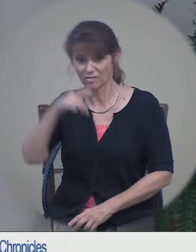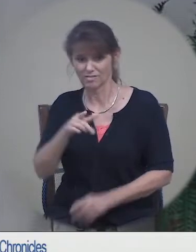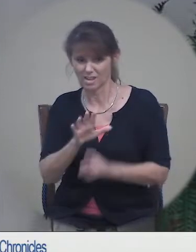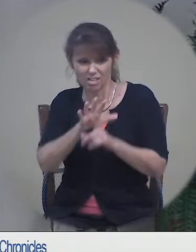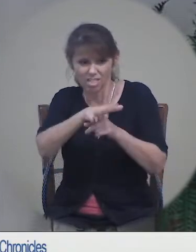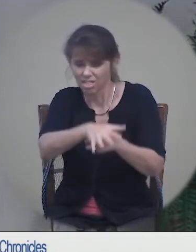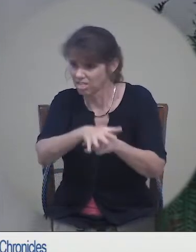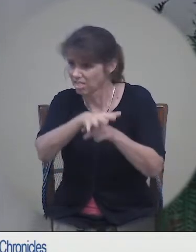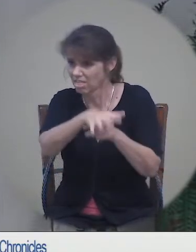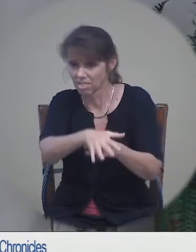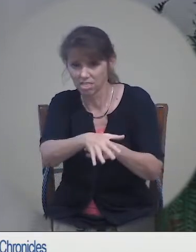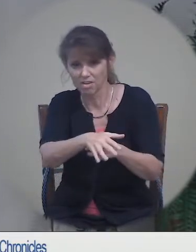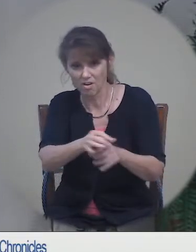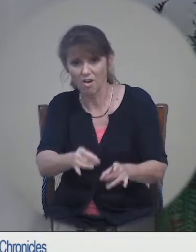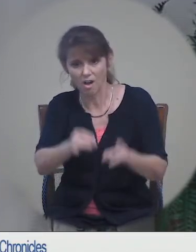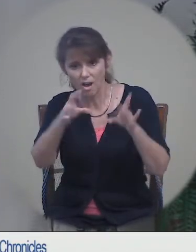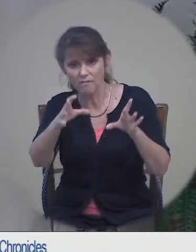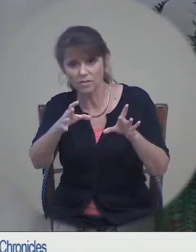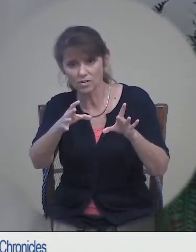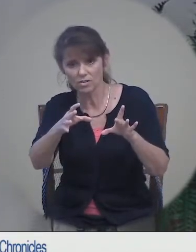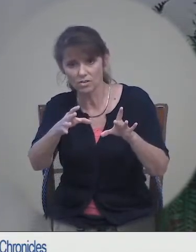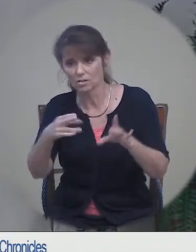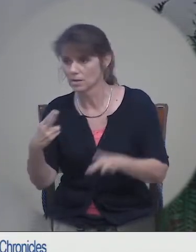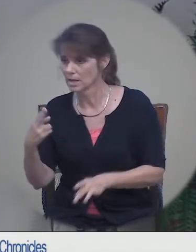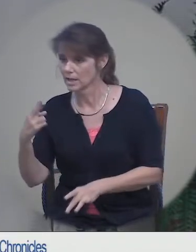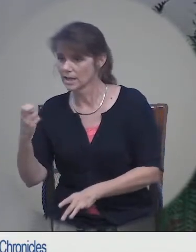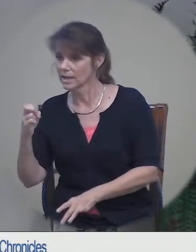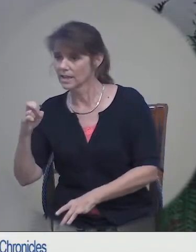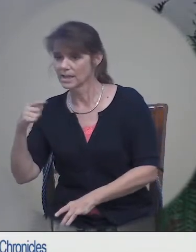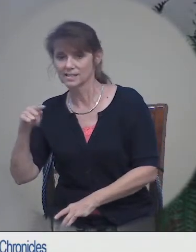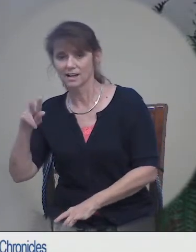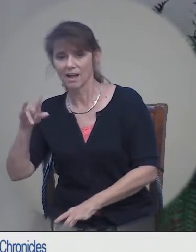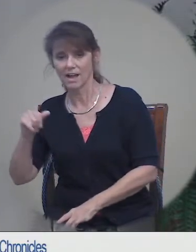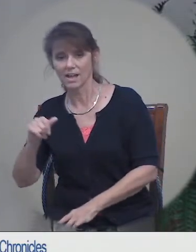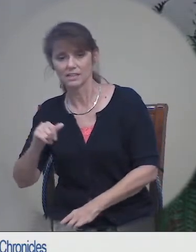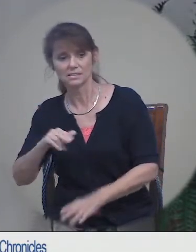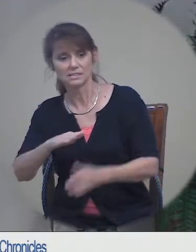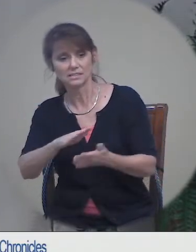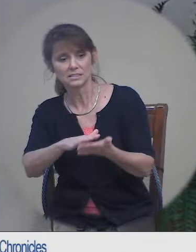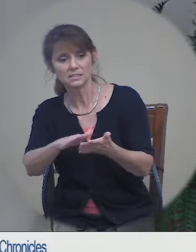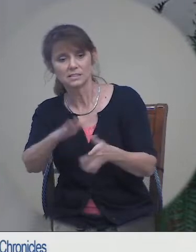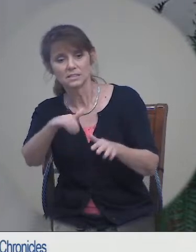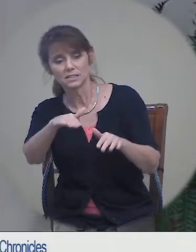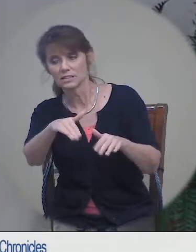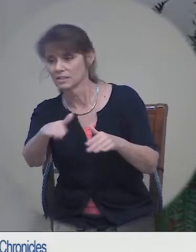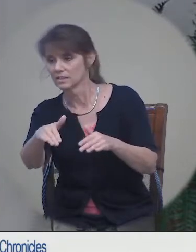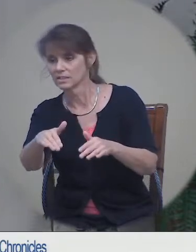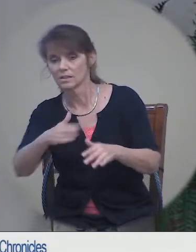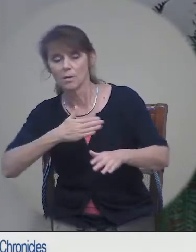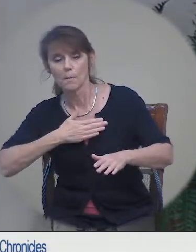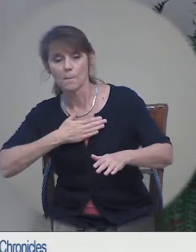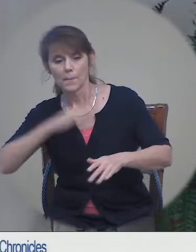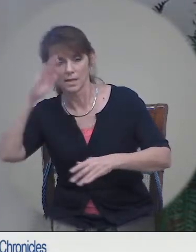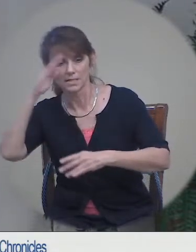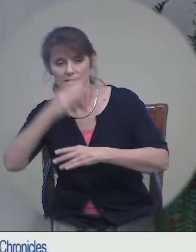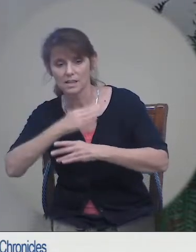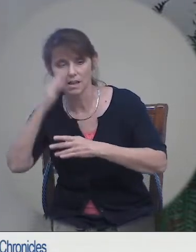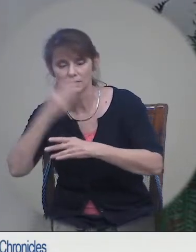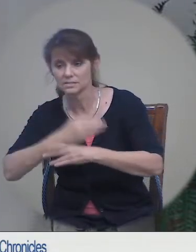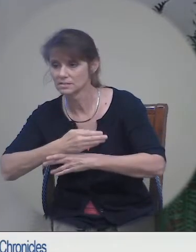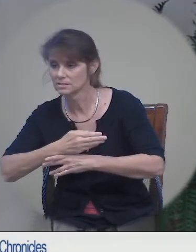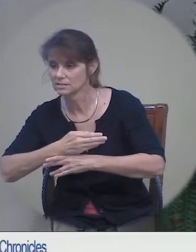I see in this tenor of King Hezekiah, he's not only calling upon them, admonishing them, exhorting them, he's also encouraging them to